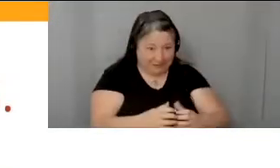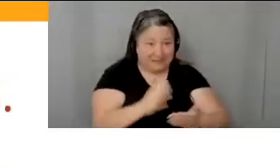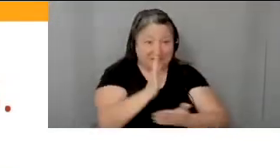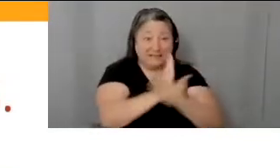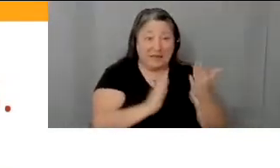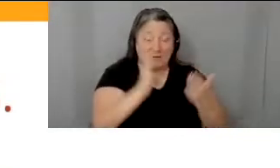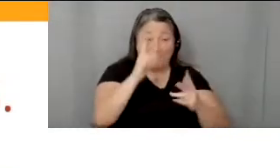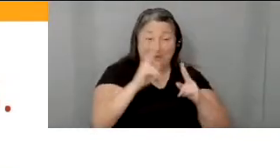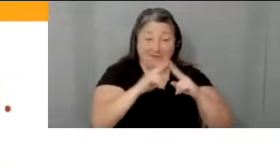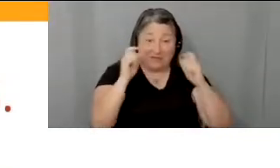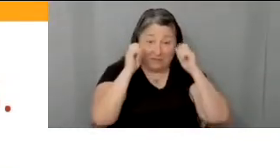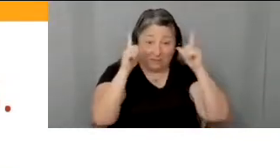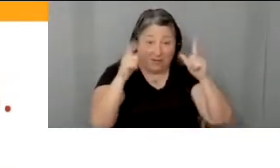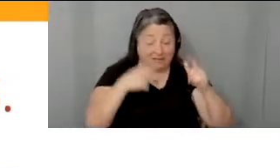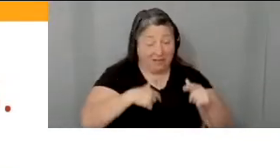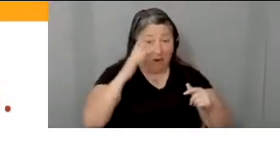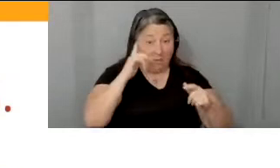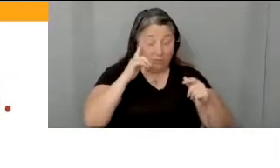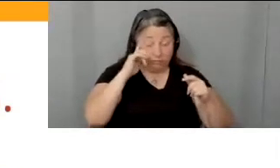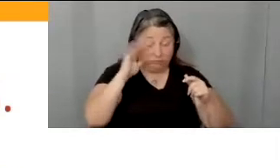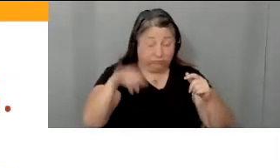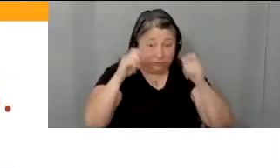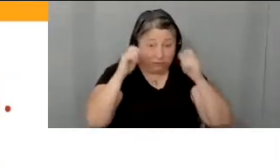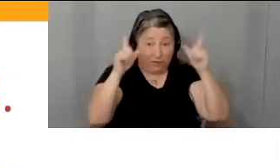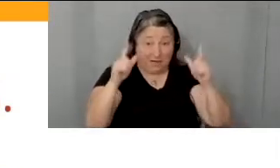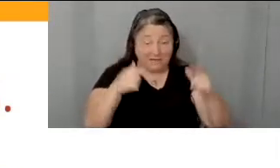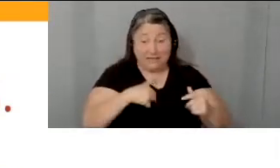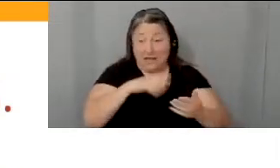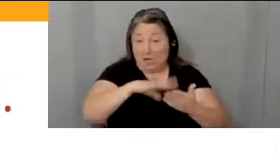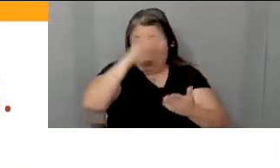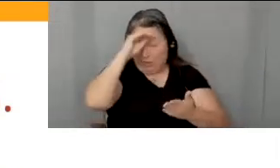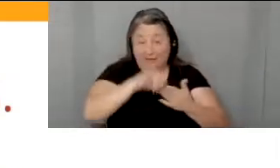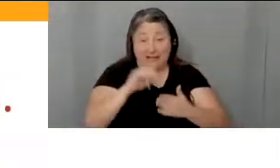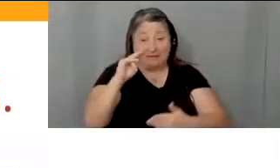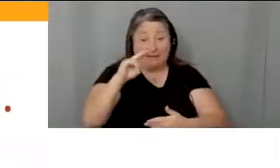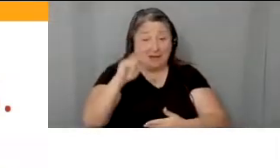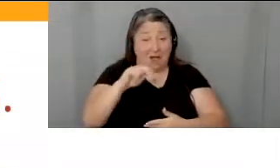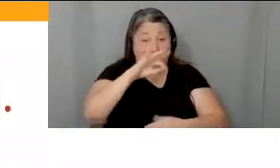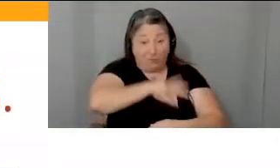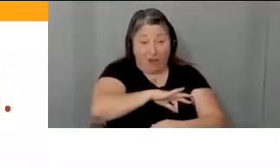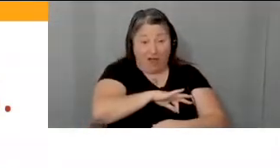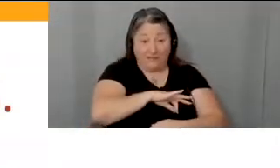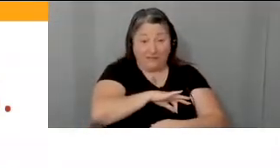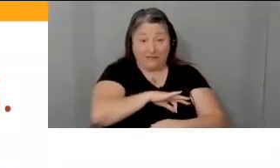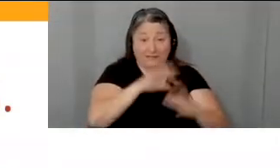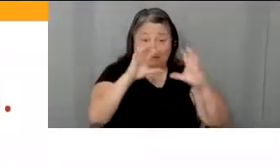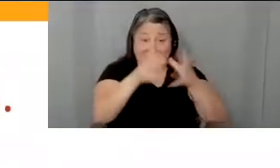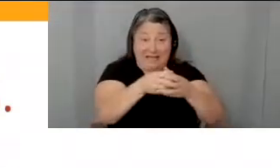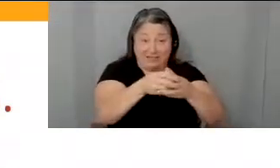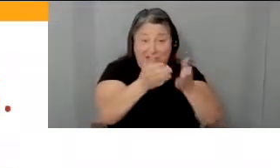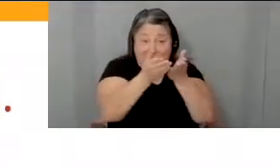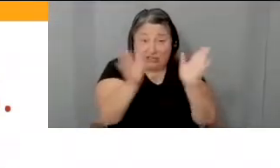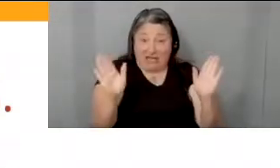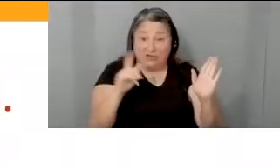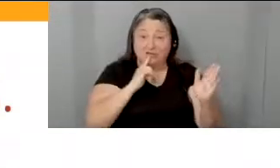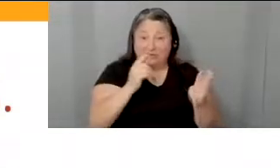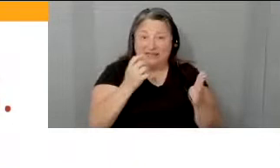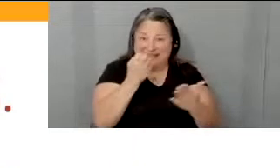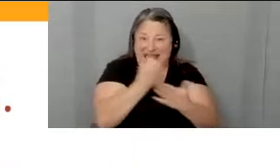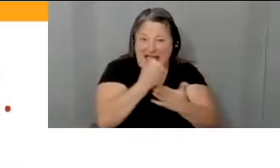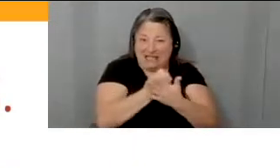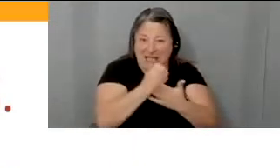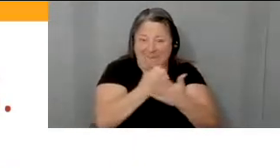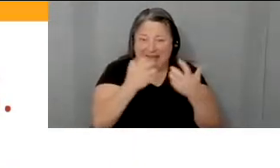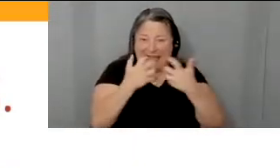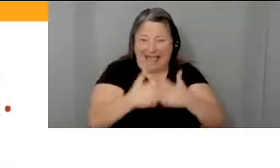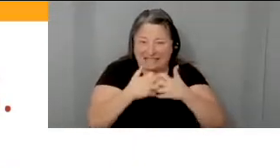very surprised, I know I was, to learn that the nonprofit sector in general is really an economic engine. We